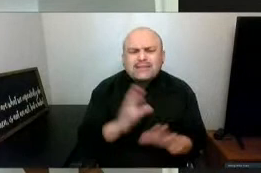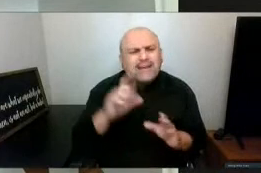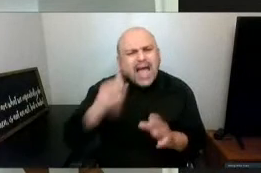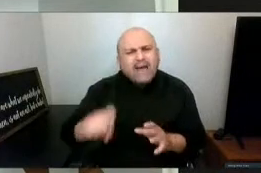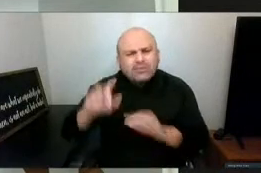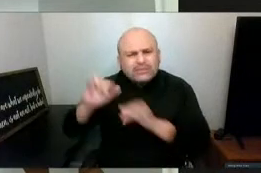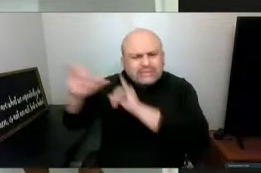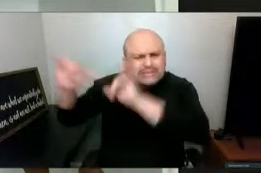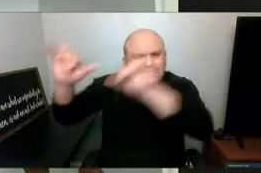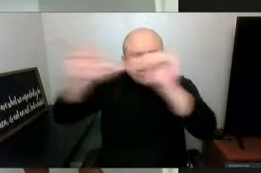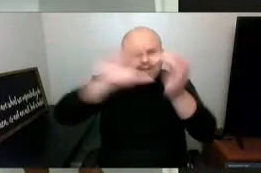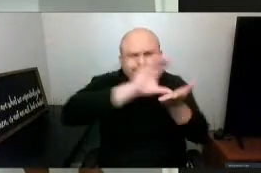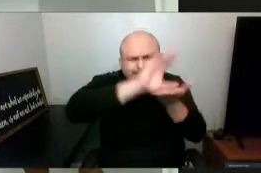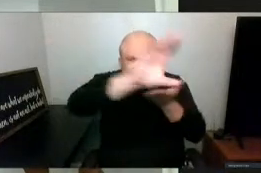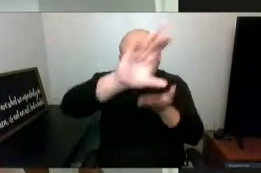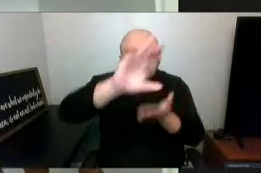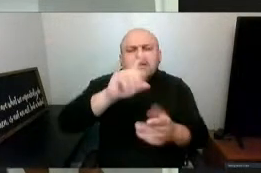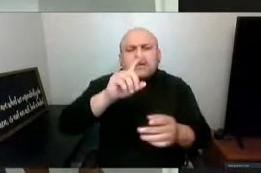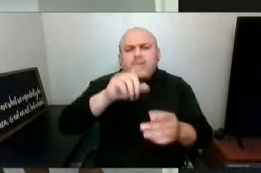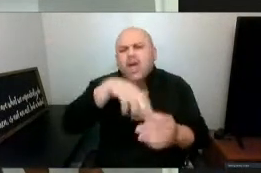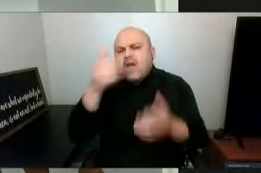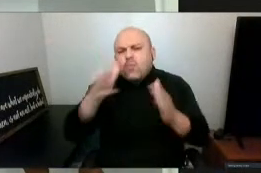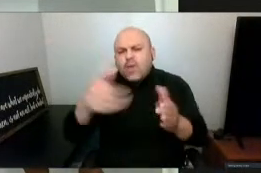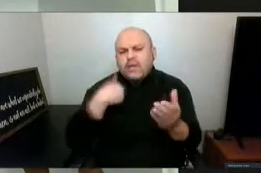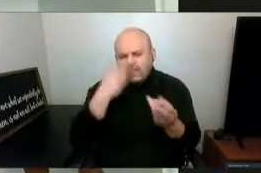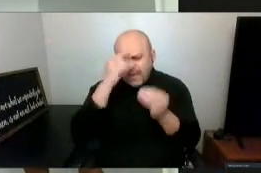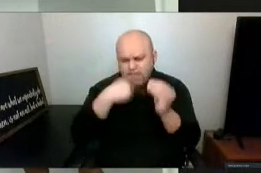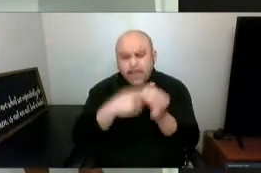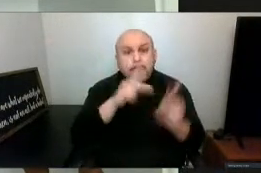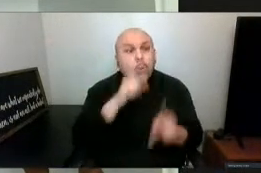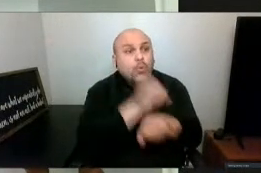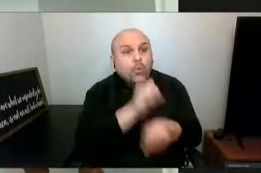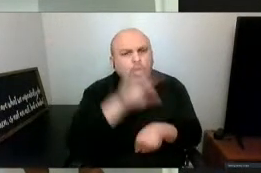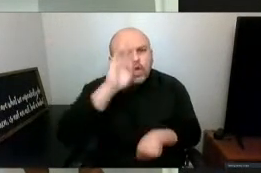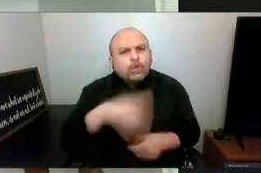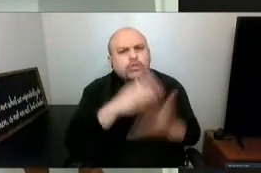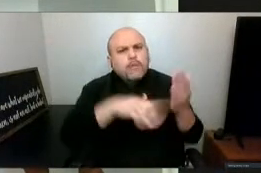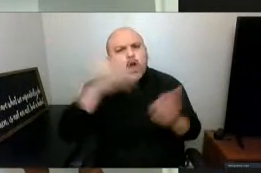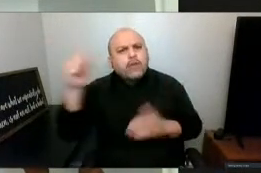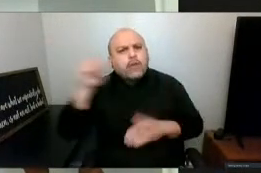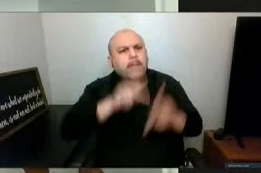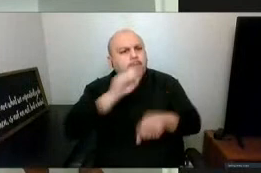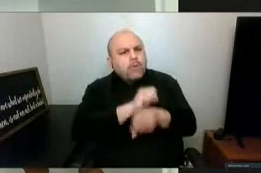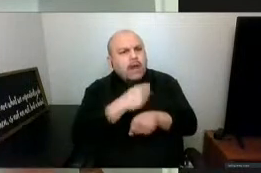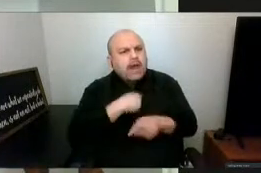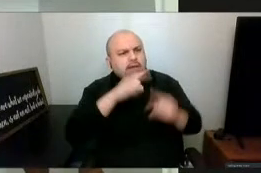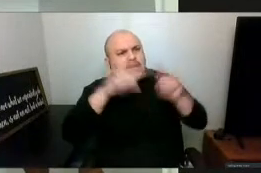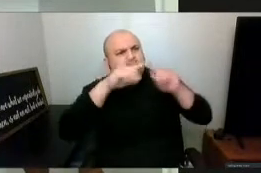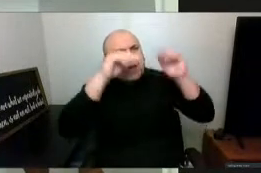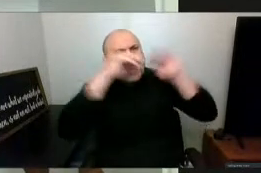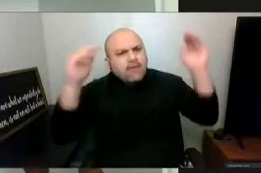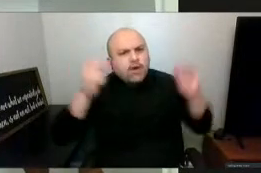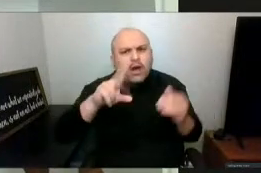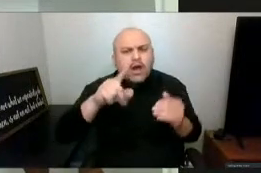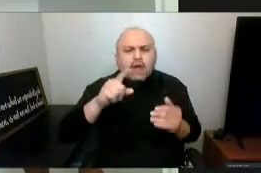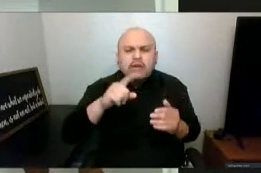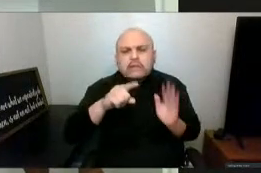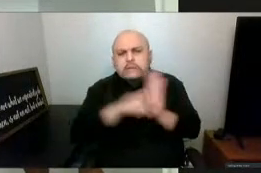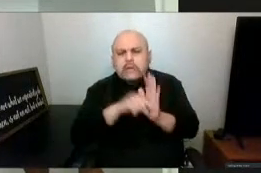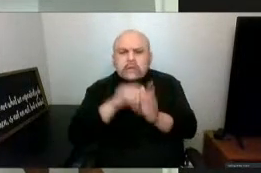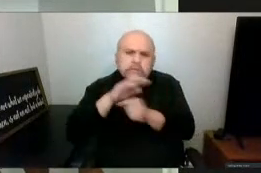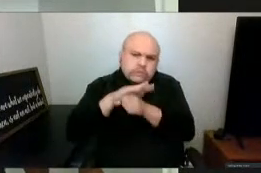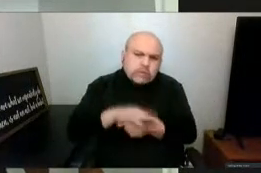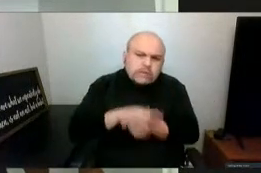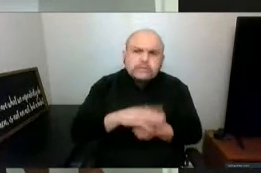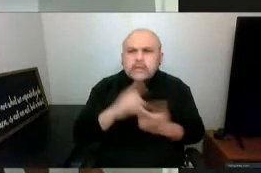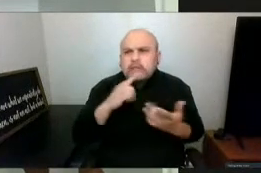it is for people who are unemployed, we know that those individuals are going to have greater levels of distress, greater psychological